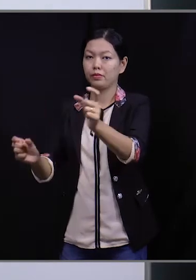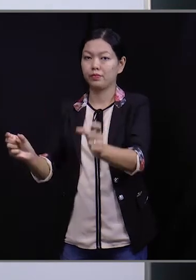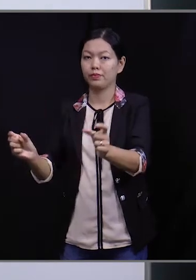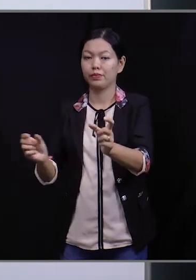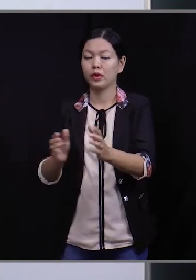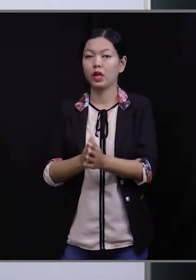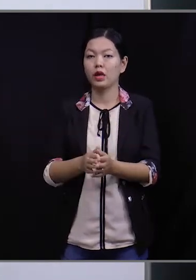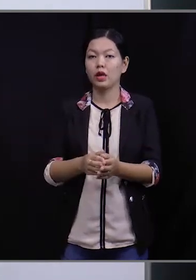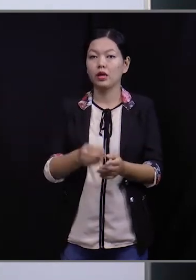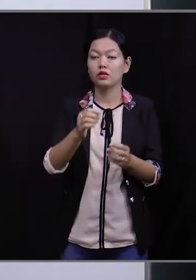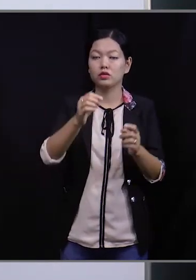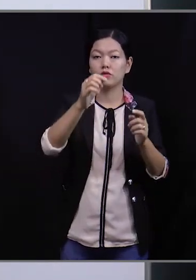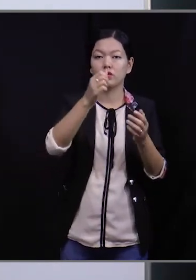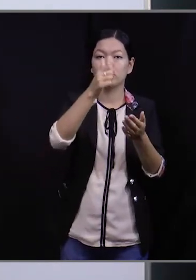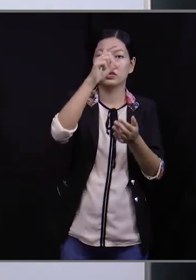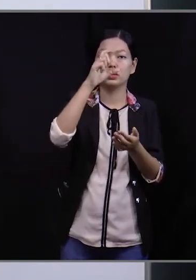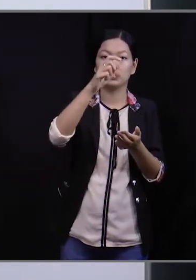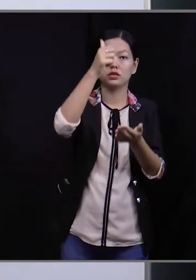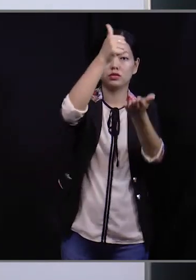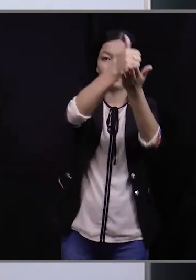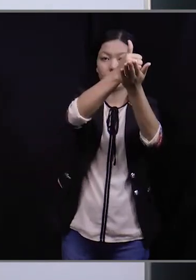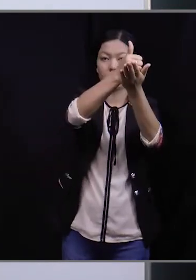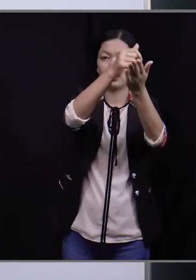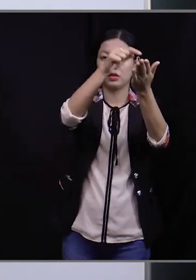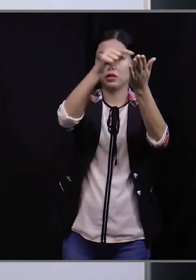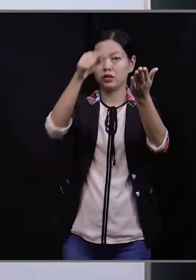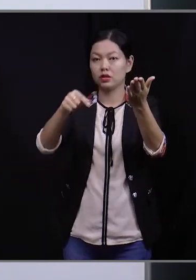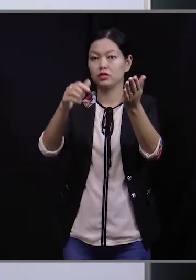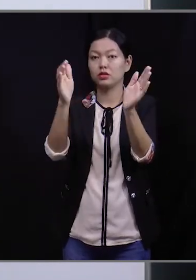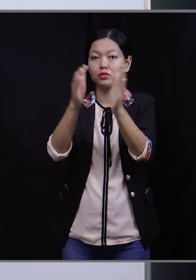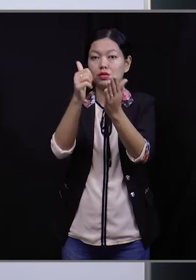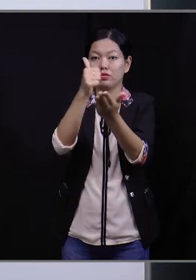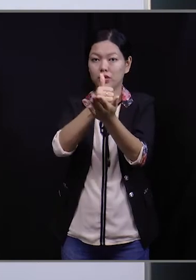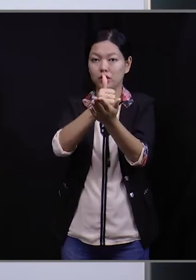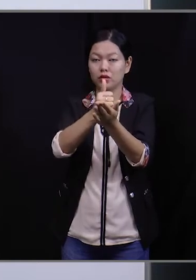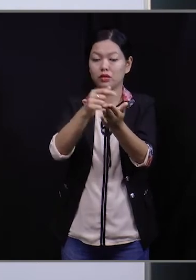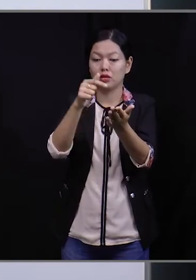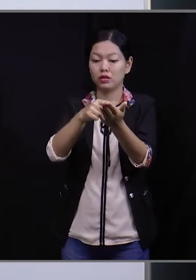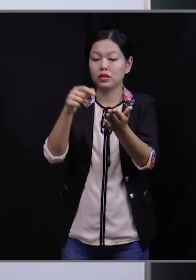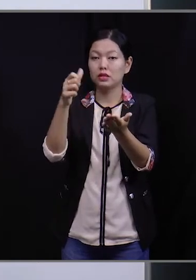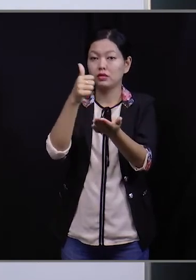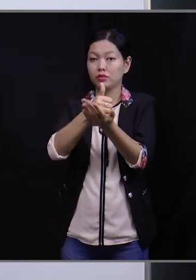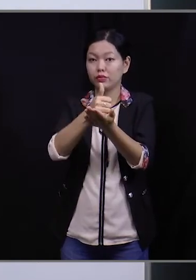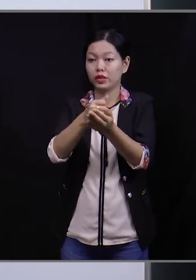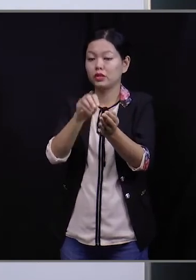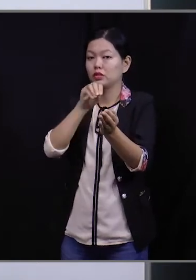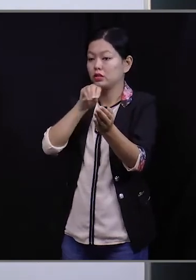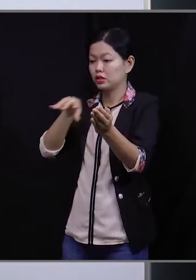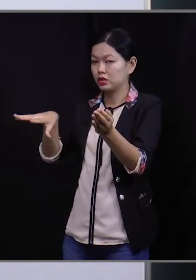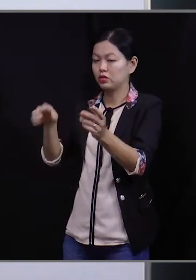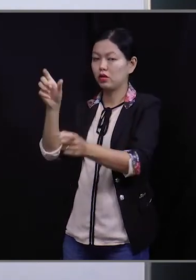rate. So when bank rate is reduced, the lending capacity of the commercial banks